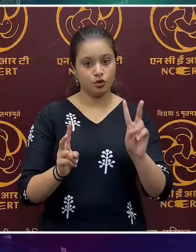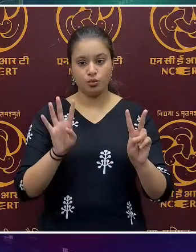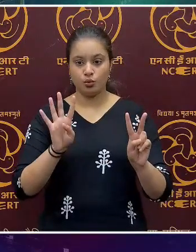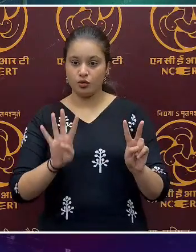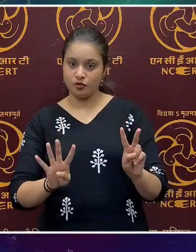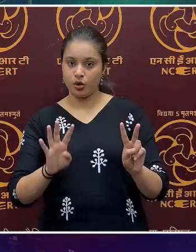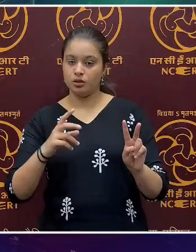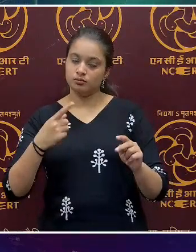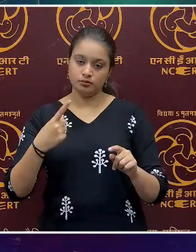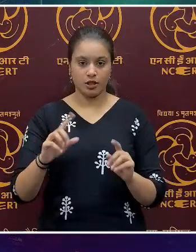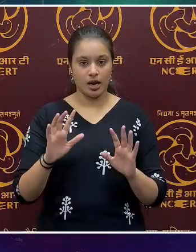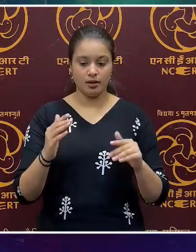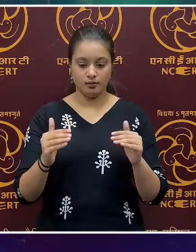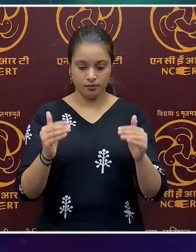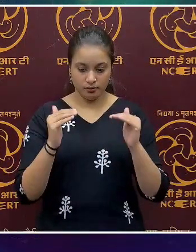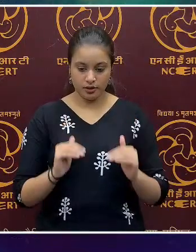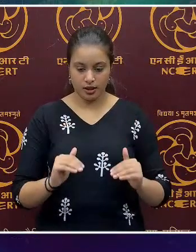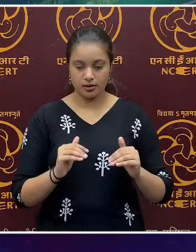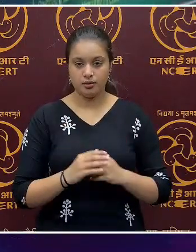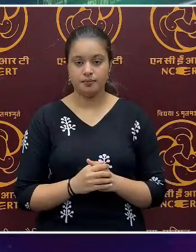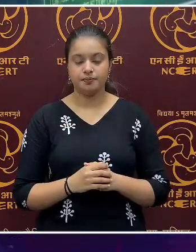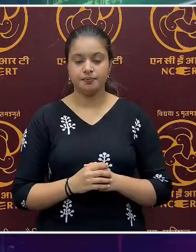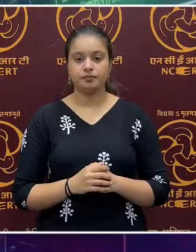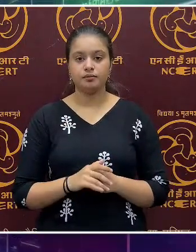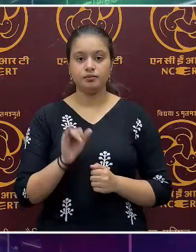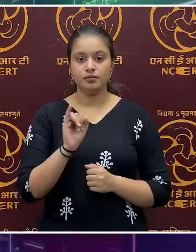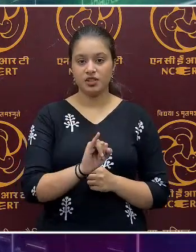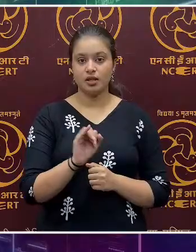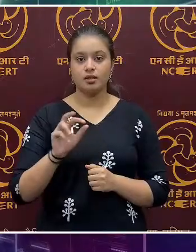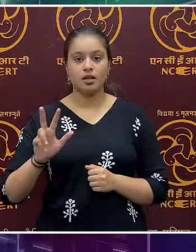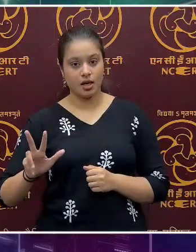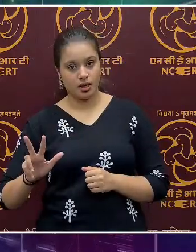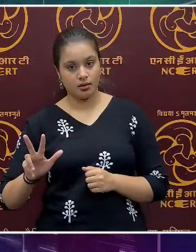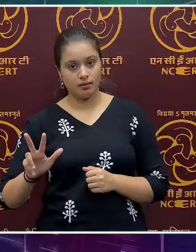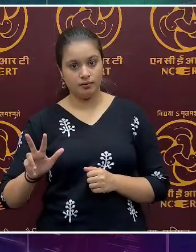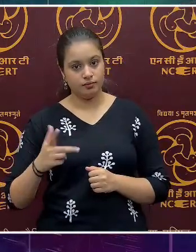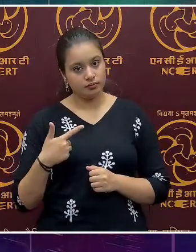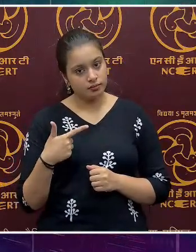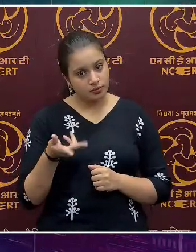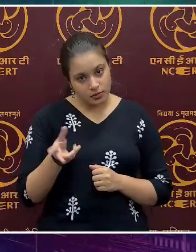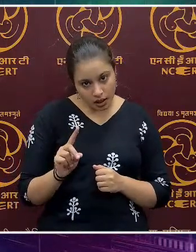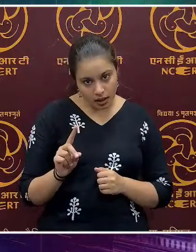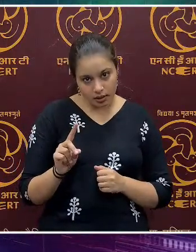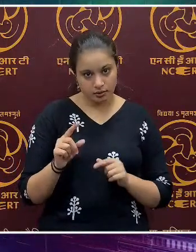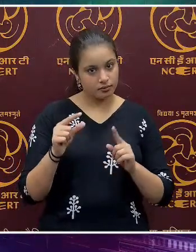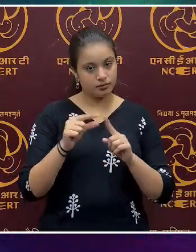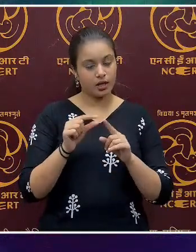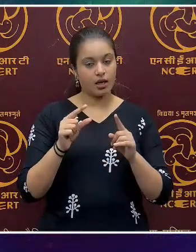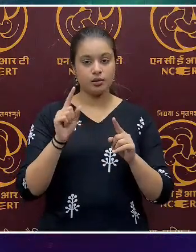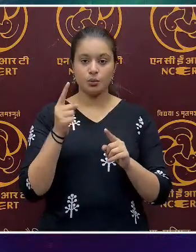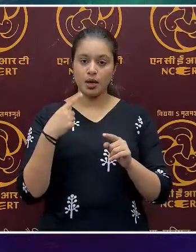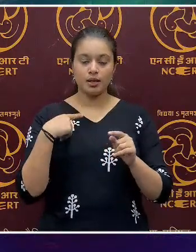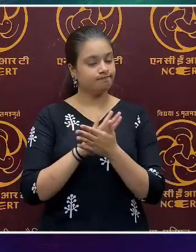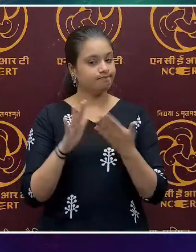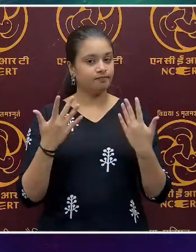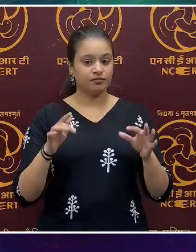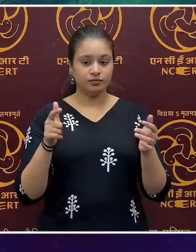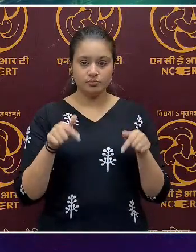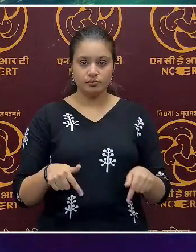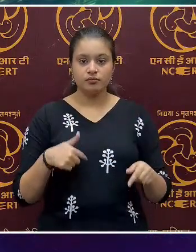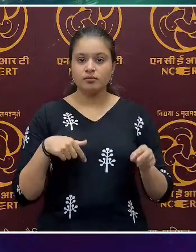You can see 6, 8. Again, pass 1 is completed. It means there is no need